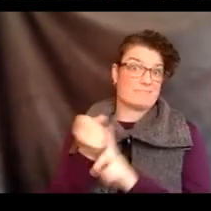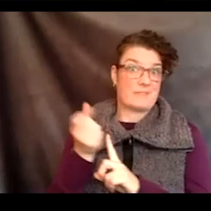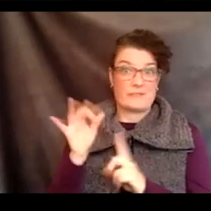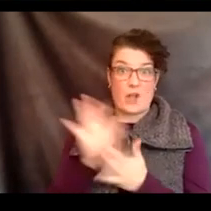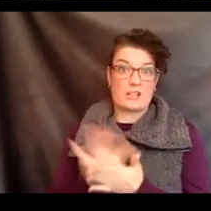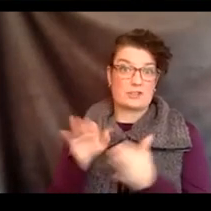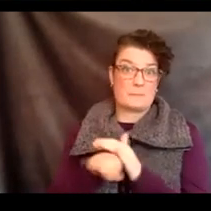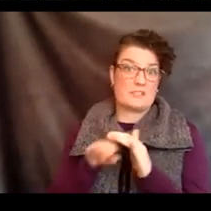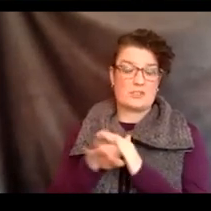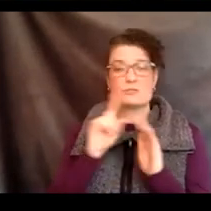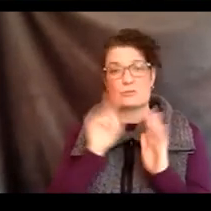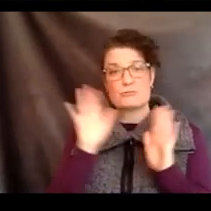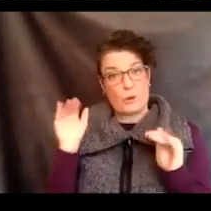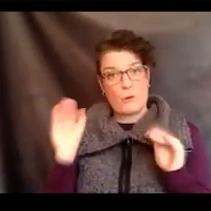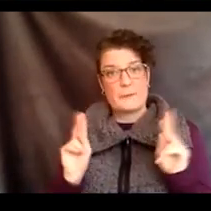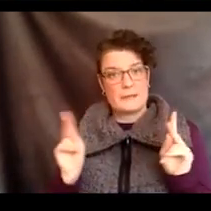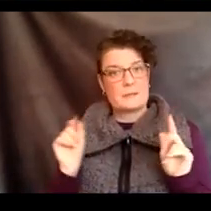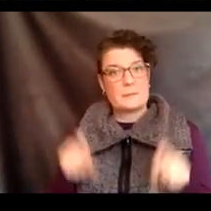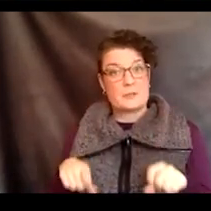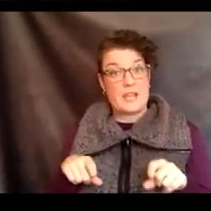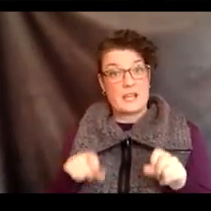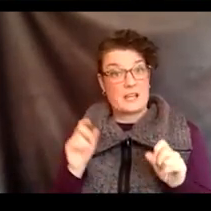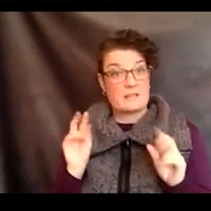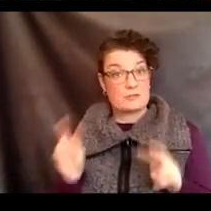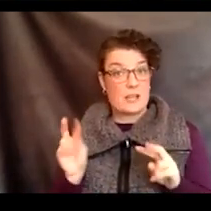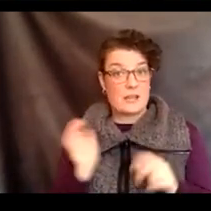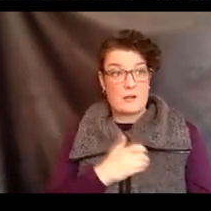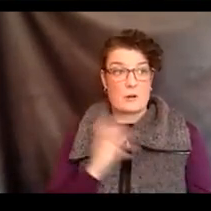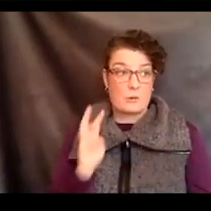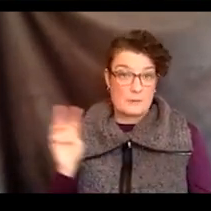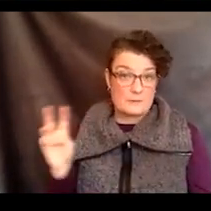really hoping that people can check it out, check out our website,